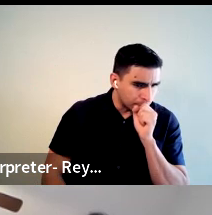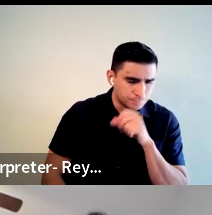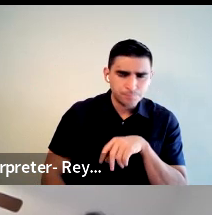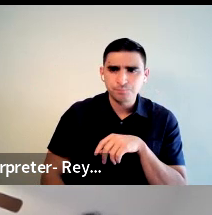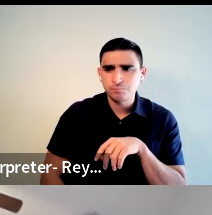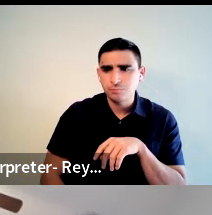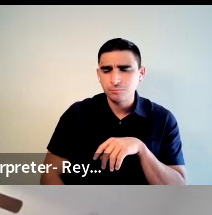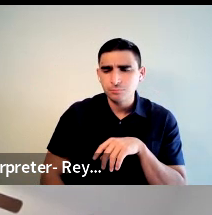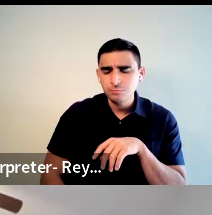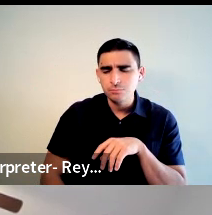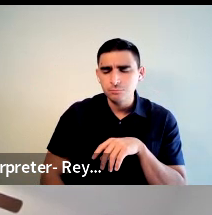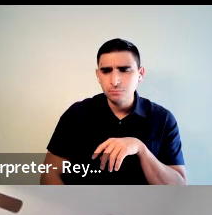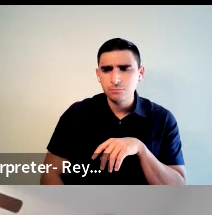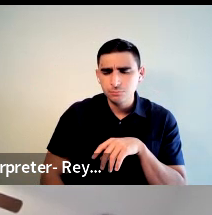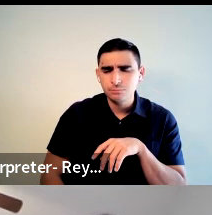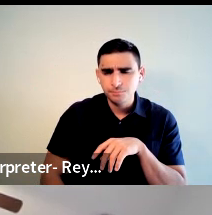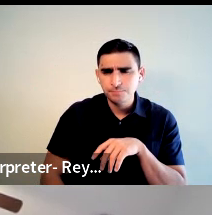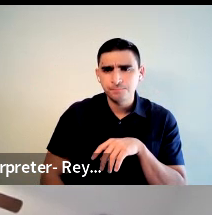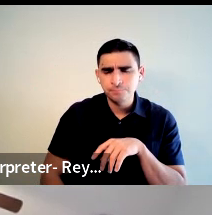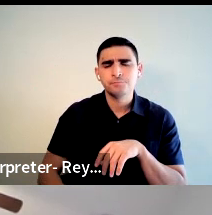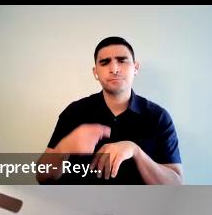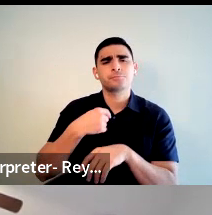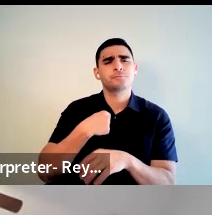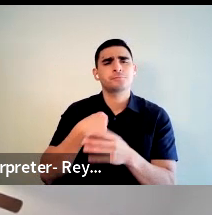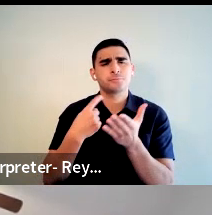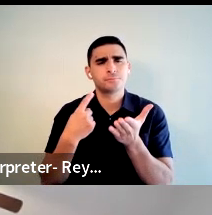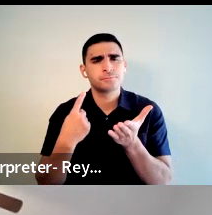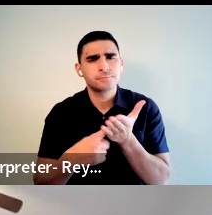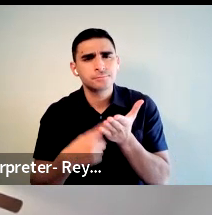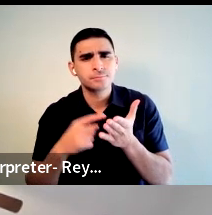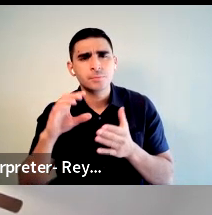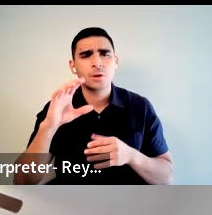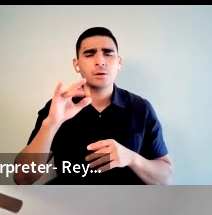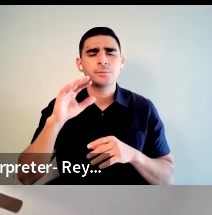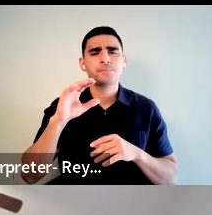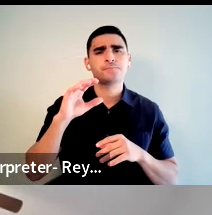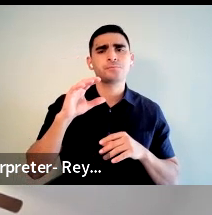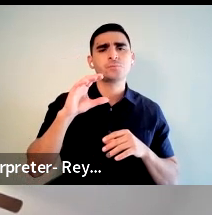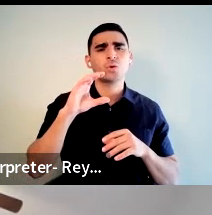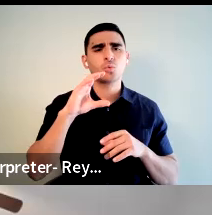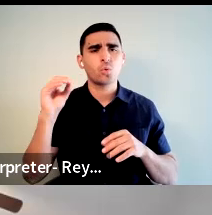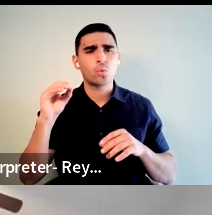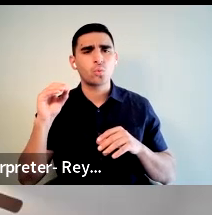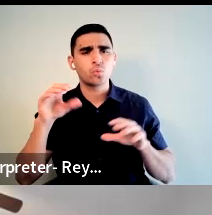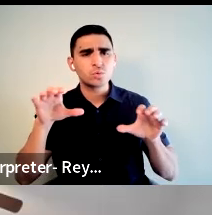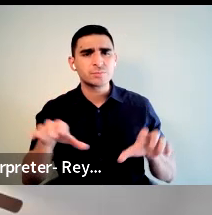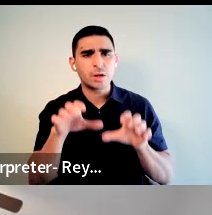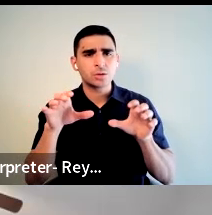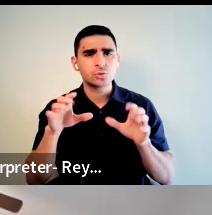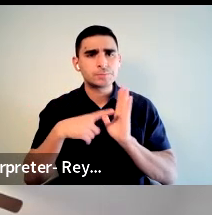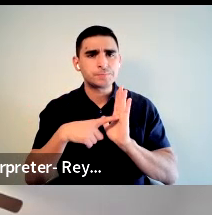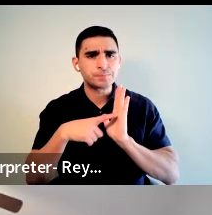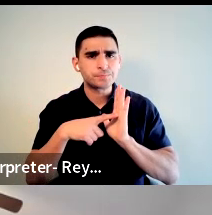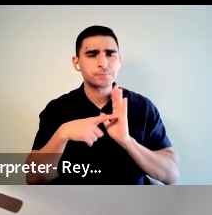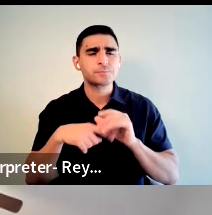Because we were talking a lot about the co-responder model, and we learned that Mental Health Partners also has a